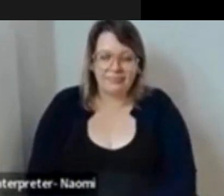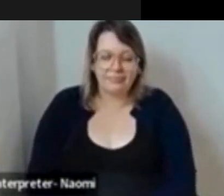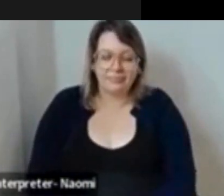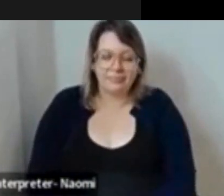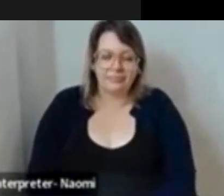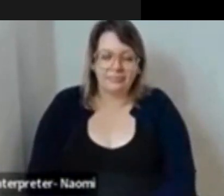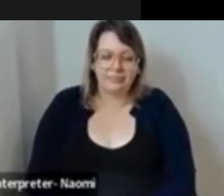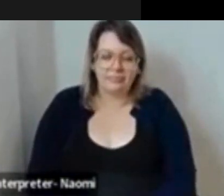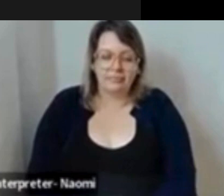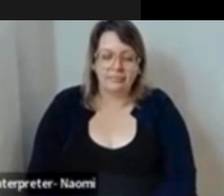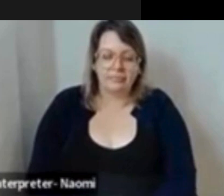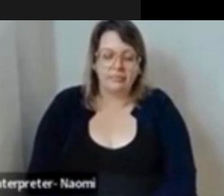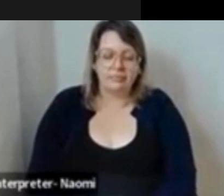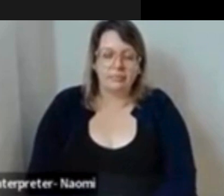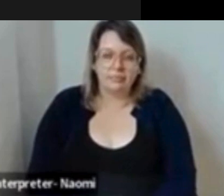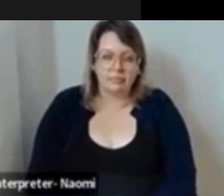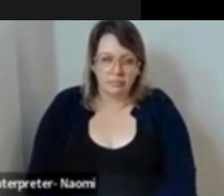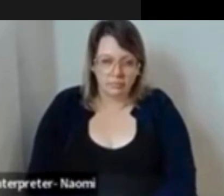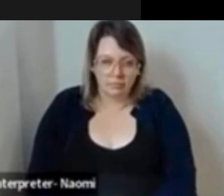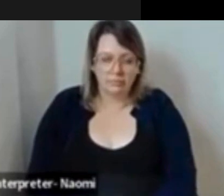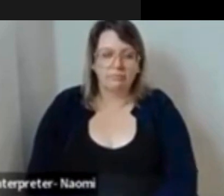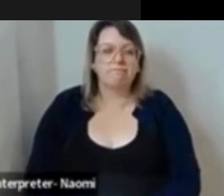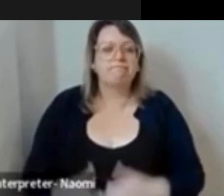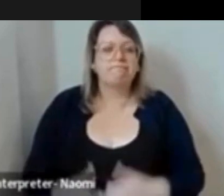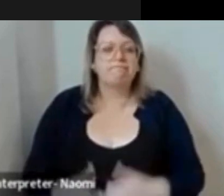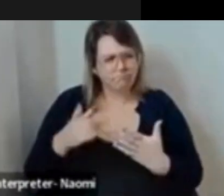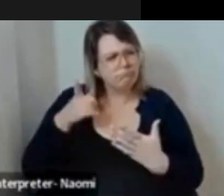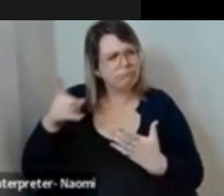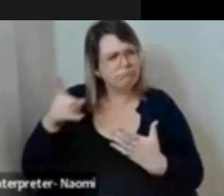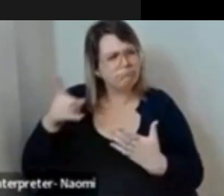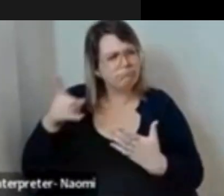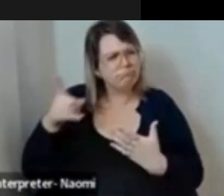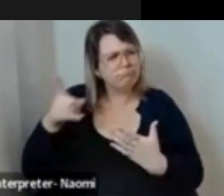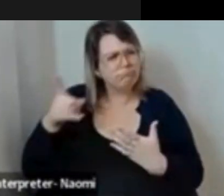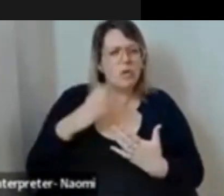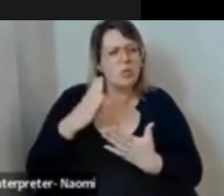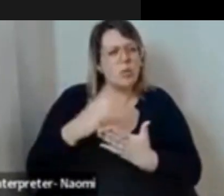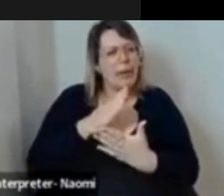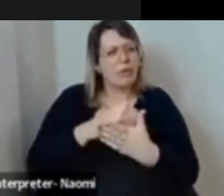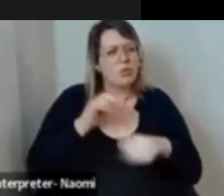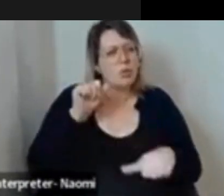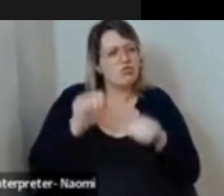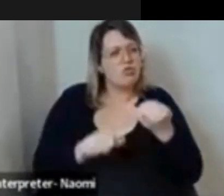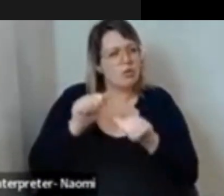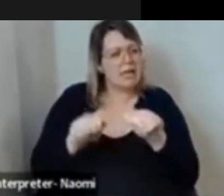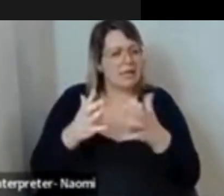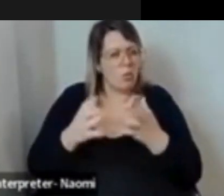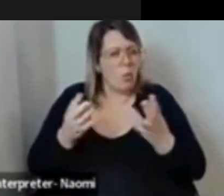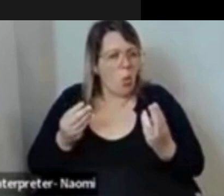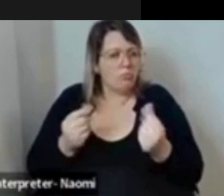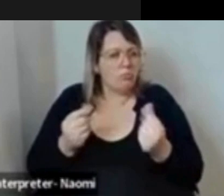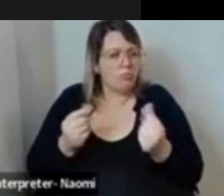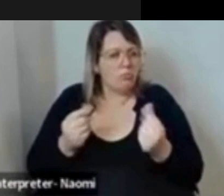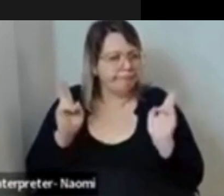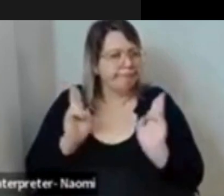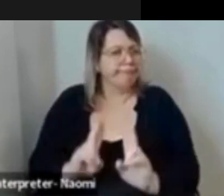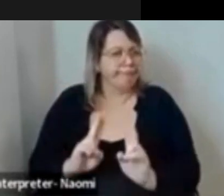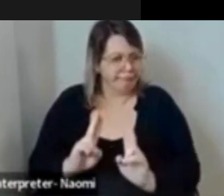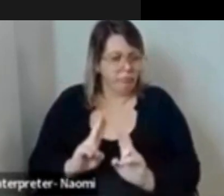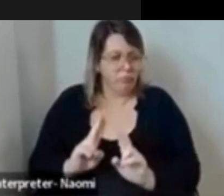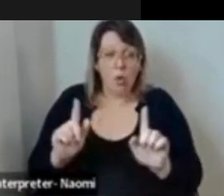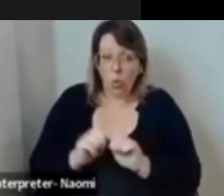My question is, I welcome the commitment to streamline processes wherever possible, and also that we're being tasked with being